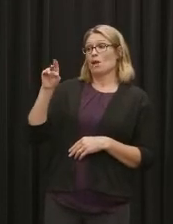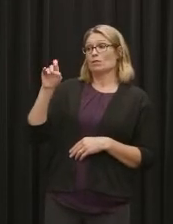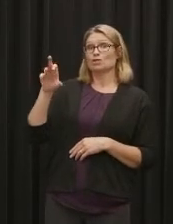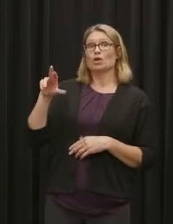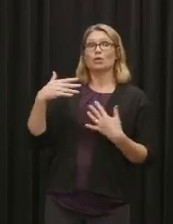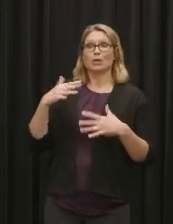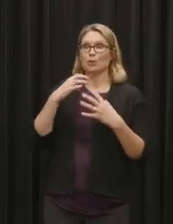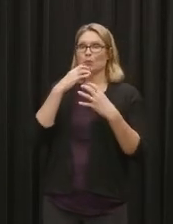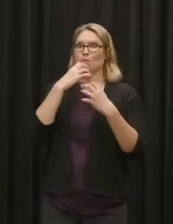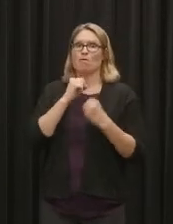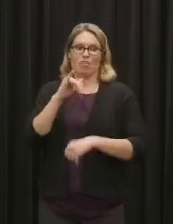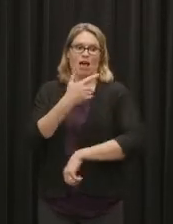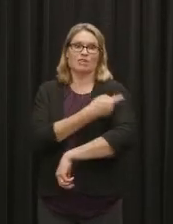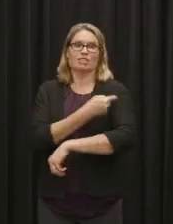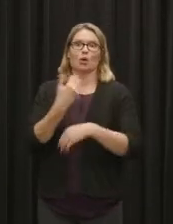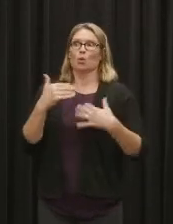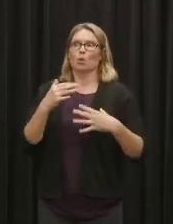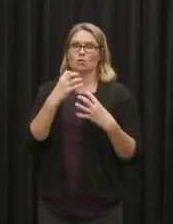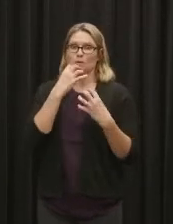point.